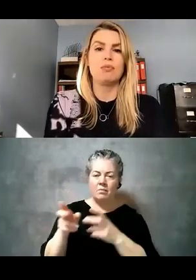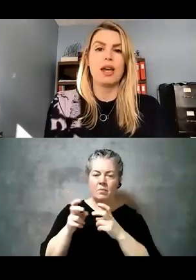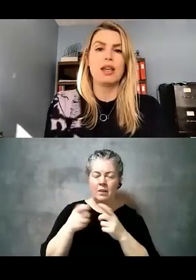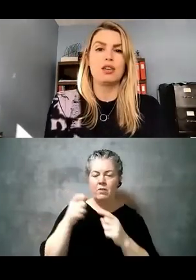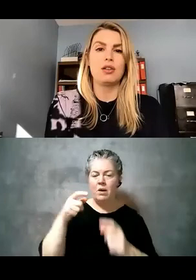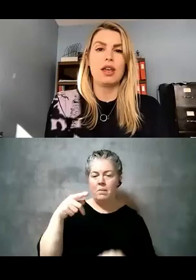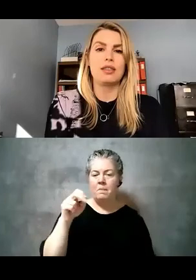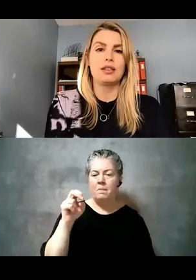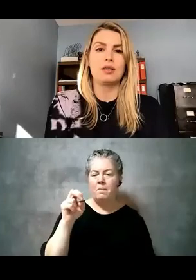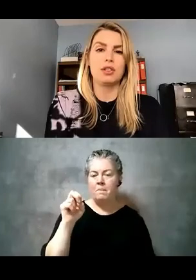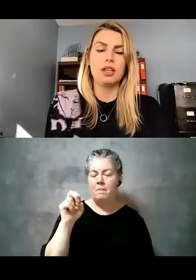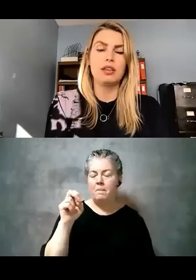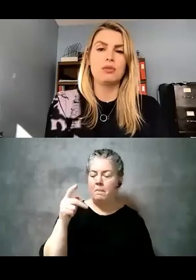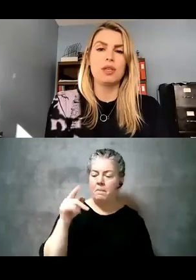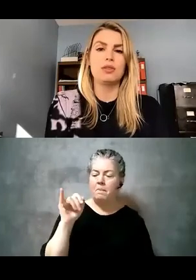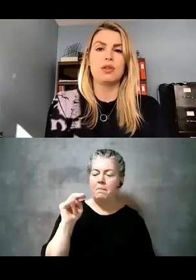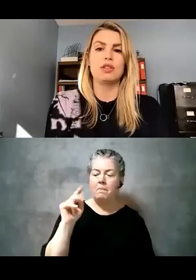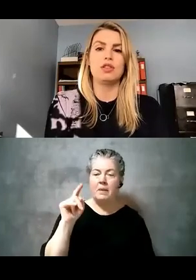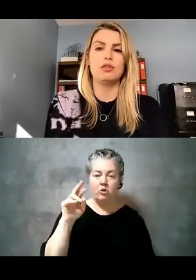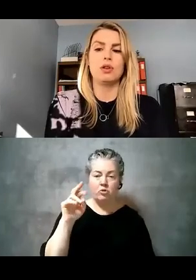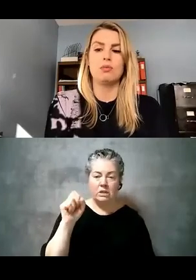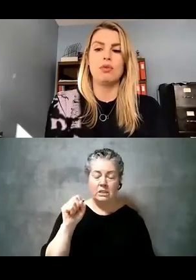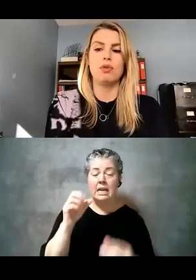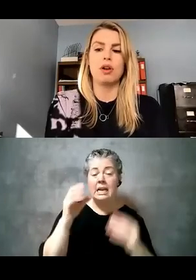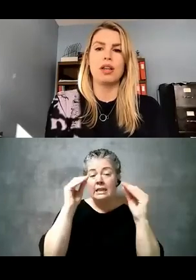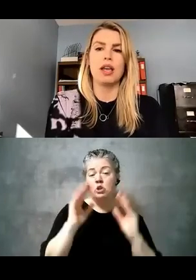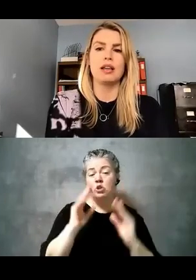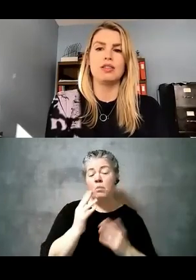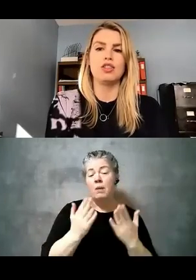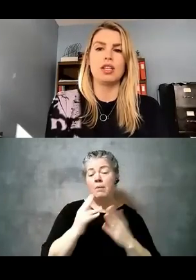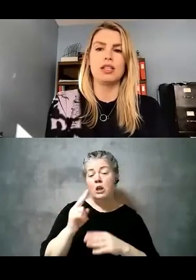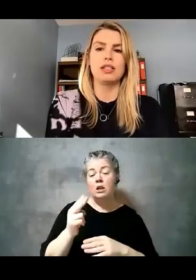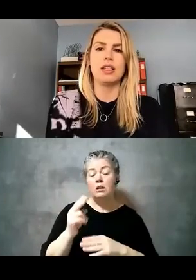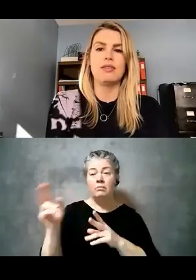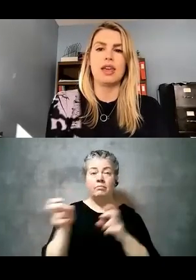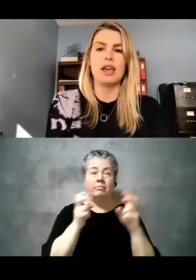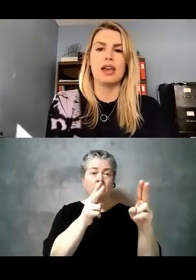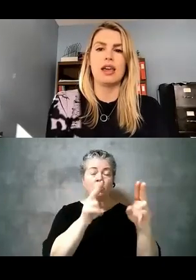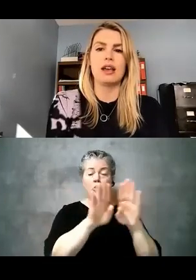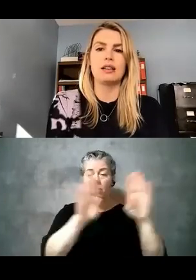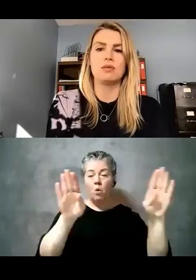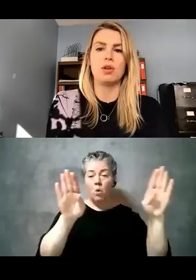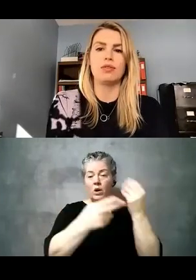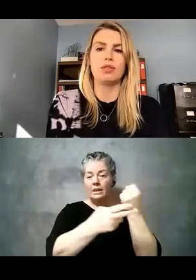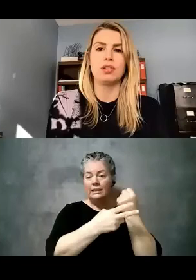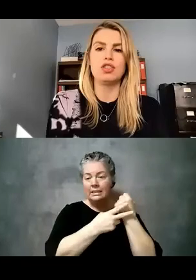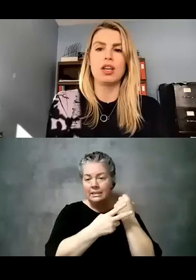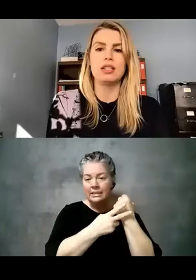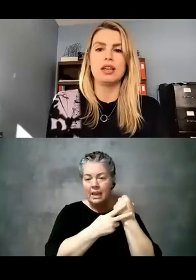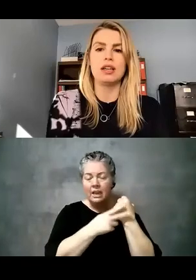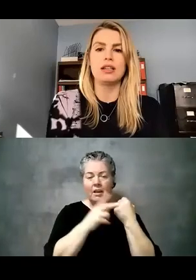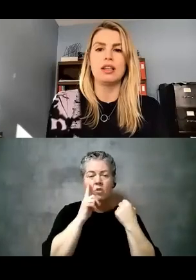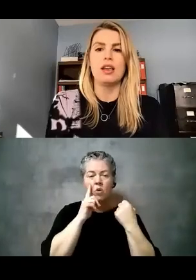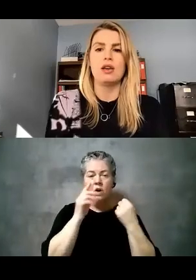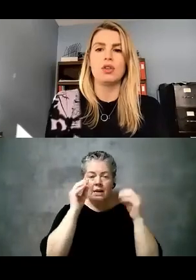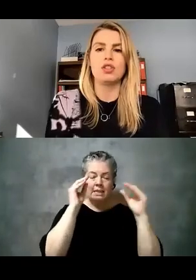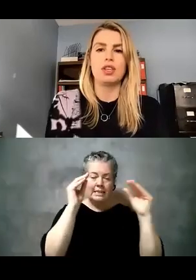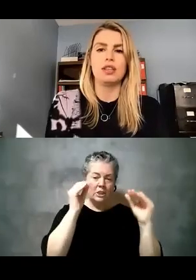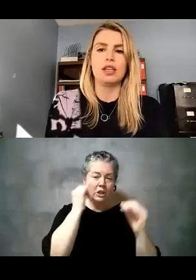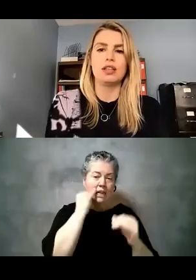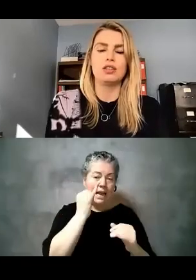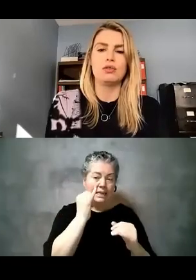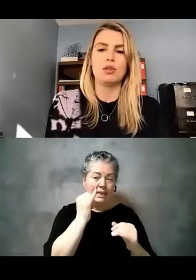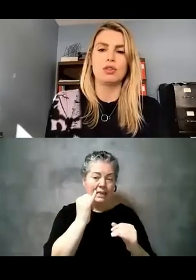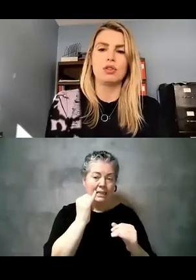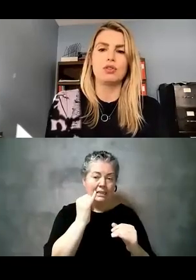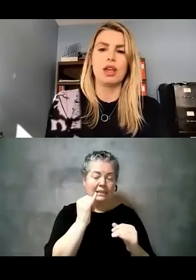teacher might curate this particular resource to her board, and she can save that as one of her teaching ideas, which then